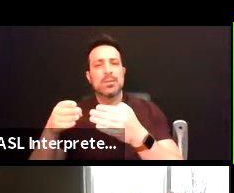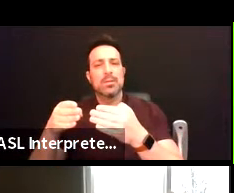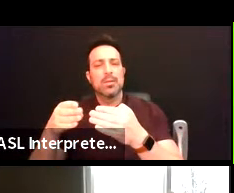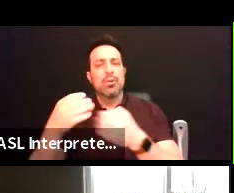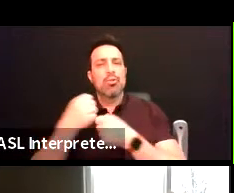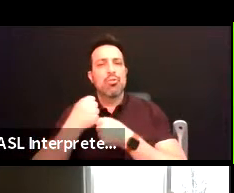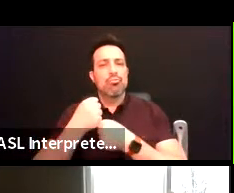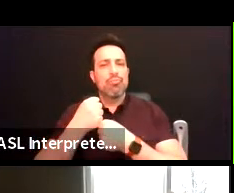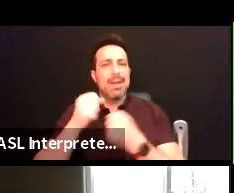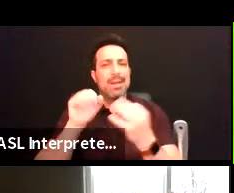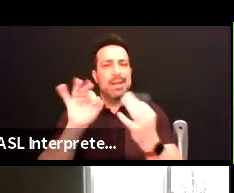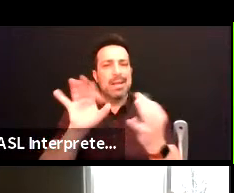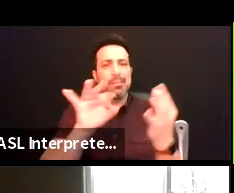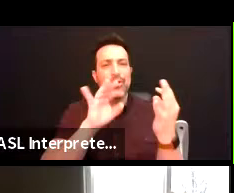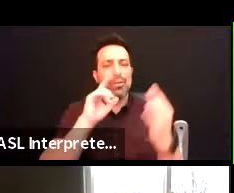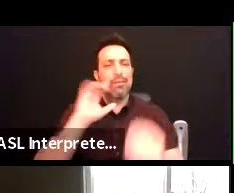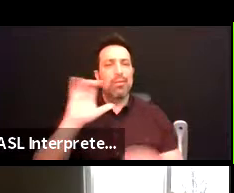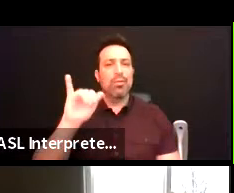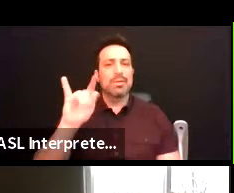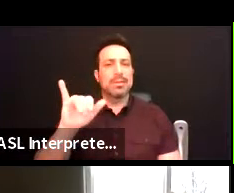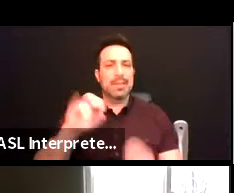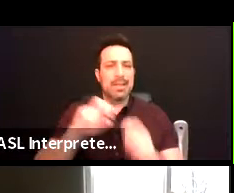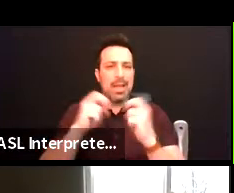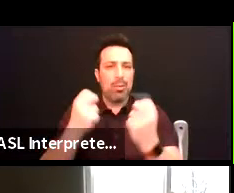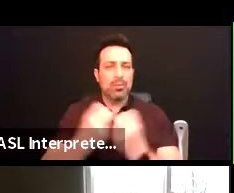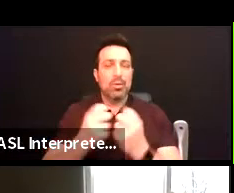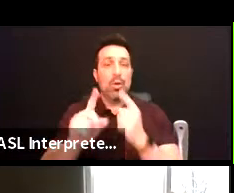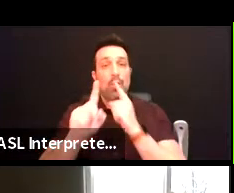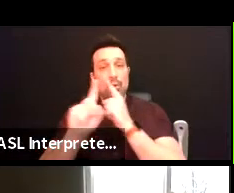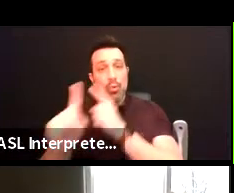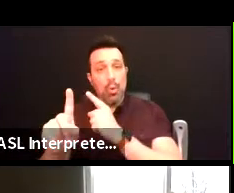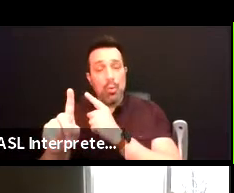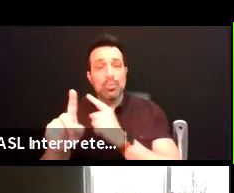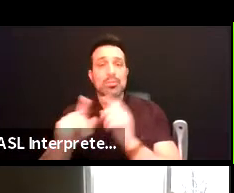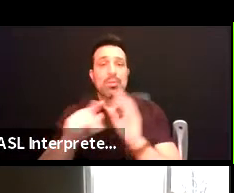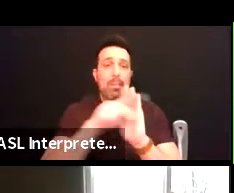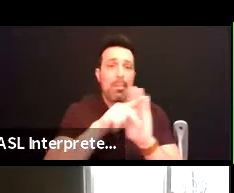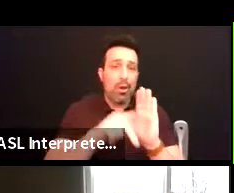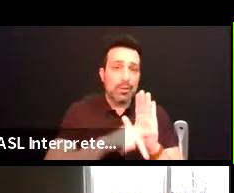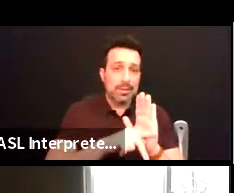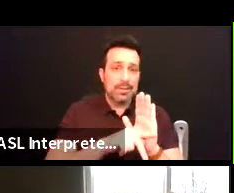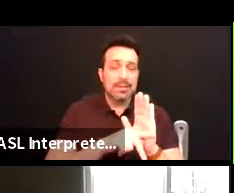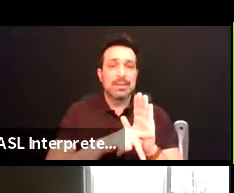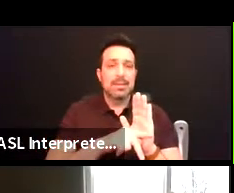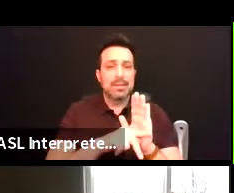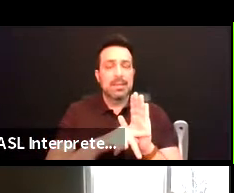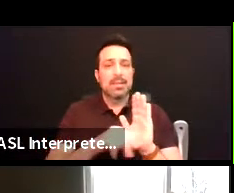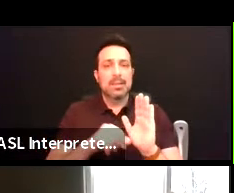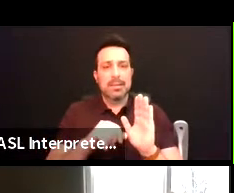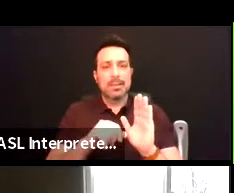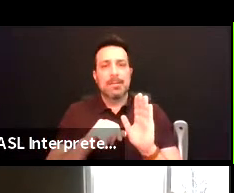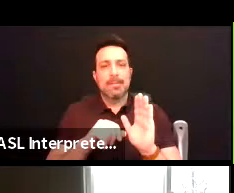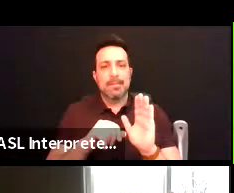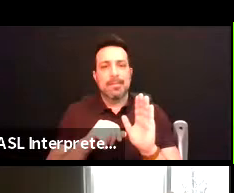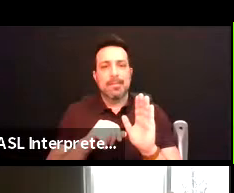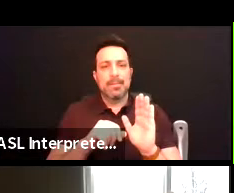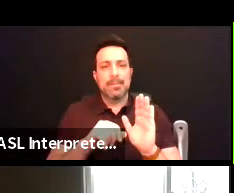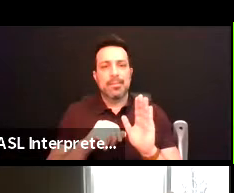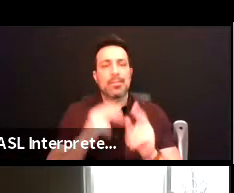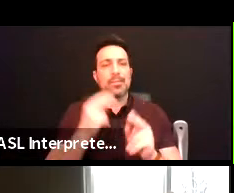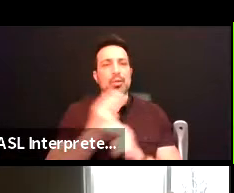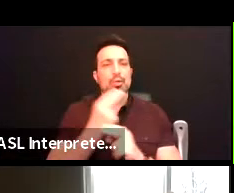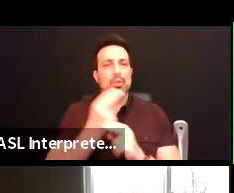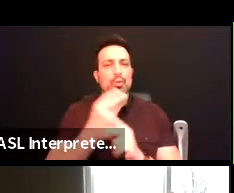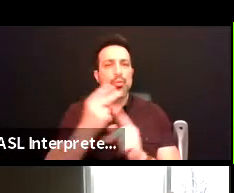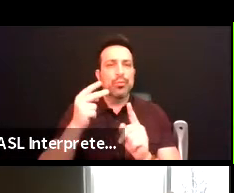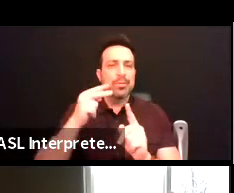creating input to City Council on goals and policies that use a